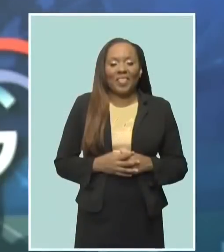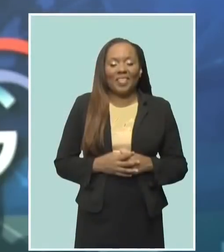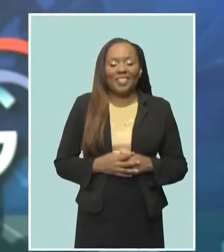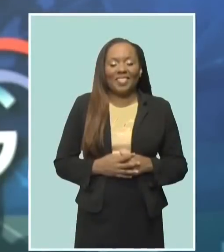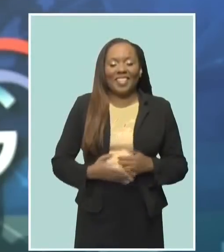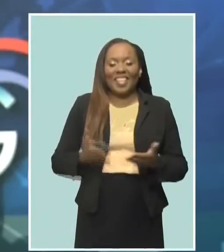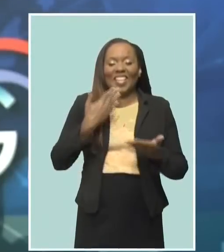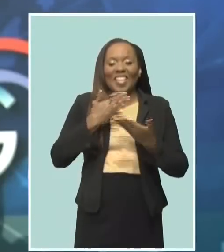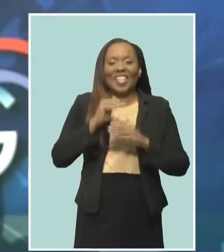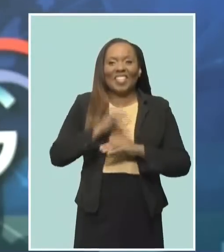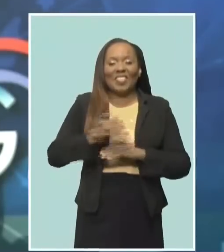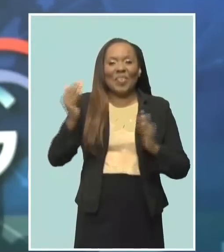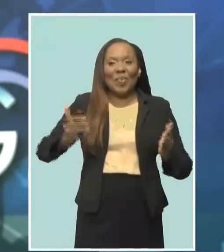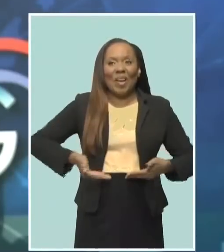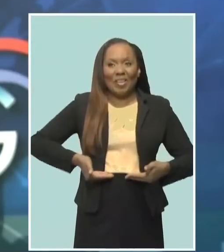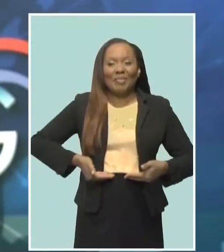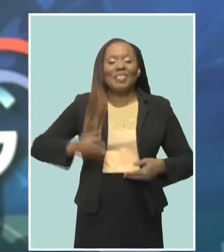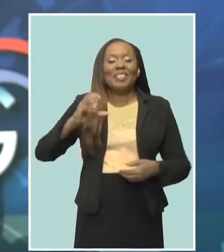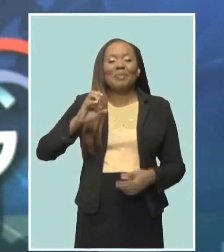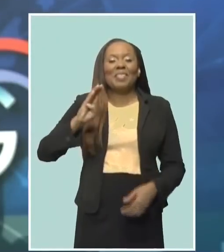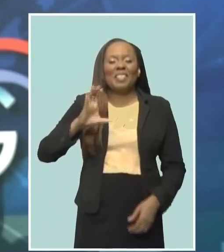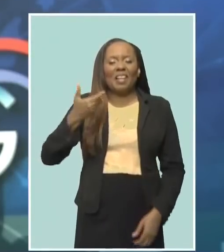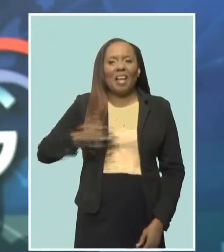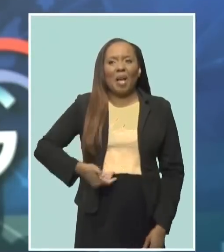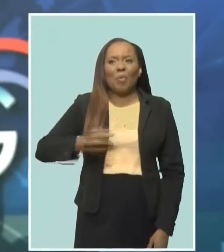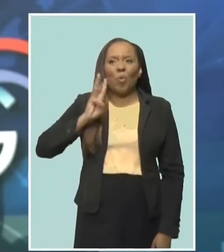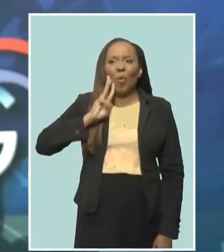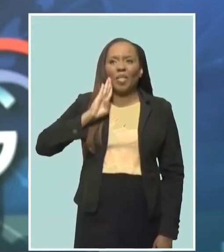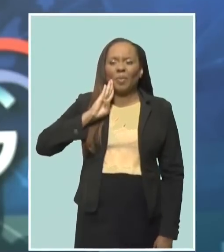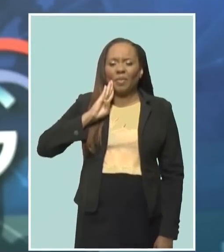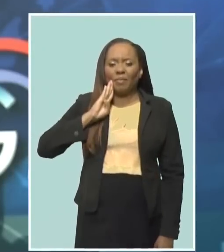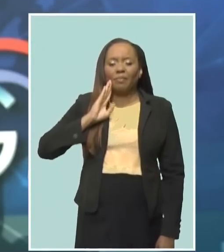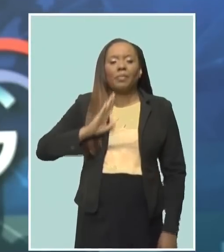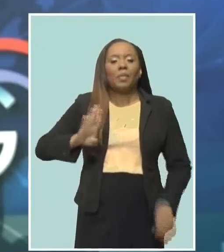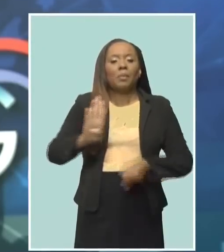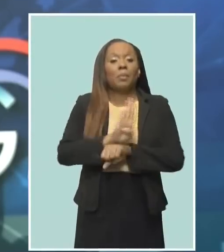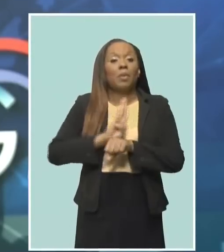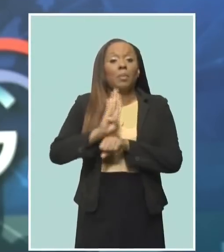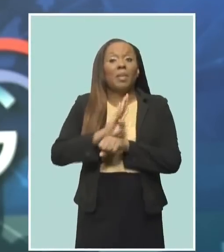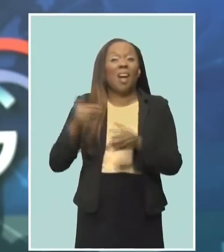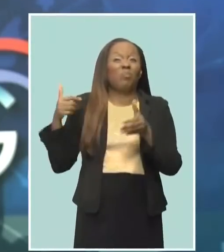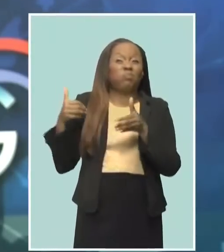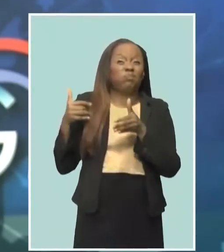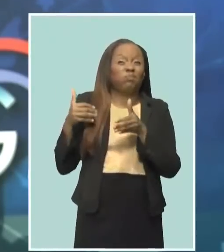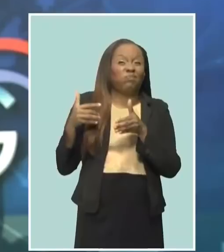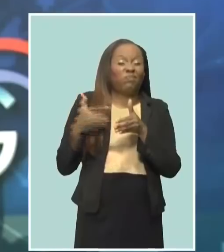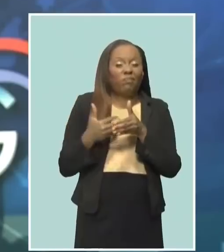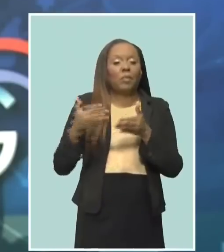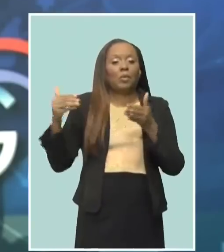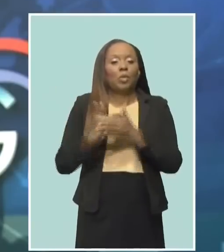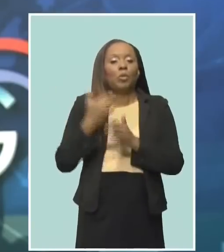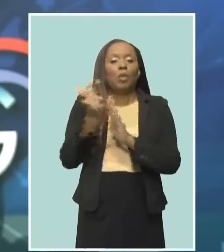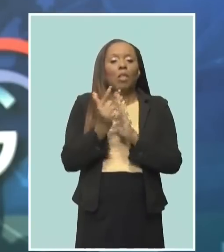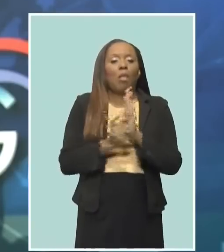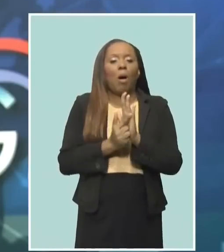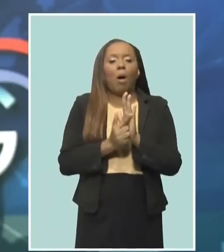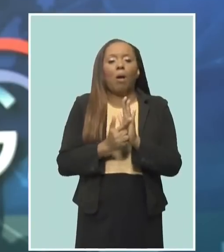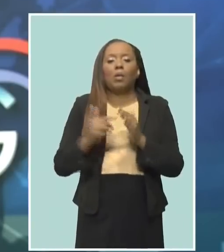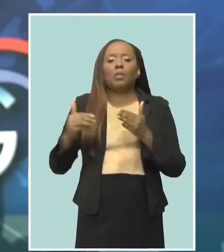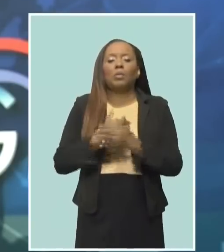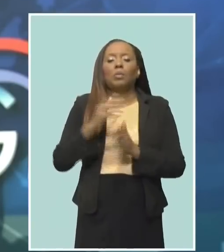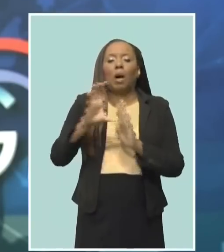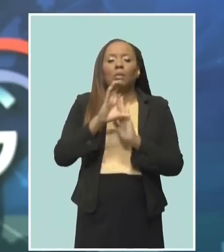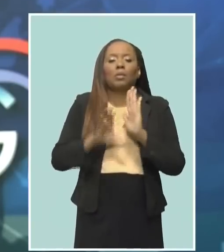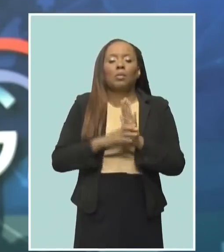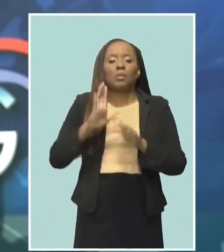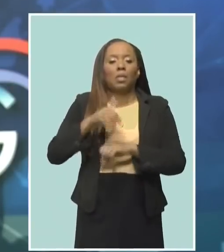Good evening and welcome to the CBC Newsnight. I'm Wendy Burke. Barbados is a step closer to having a new constitution. That's because the